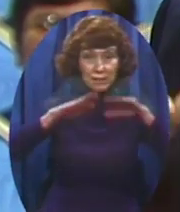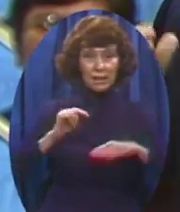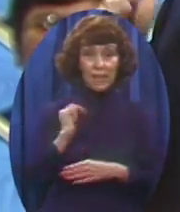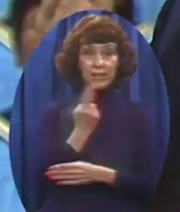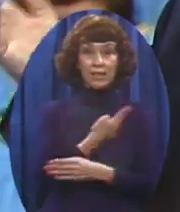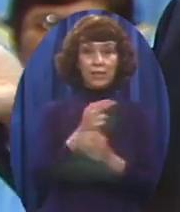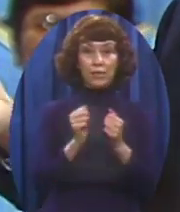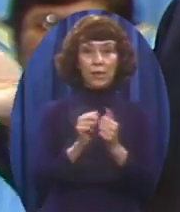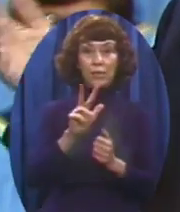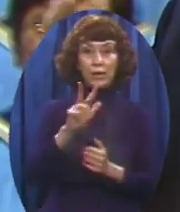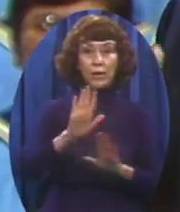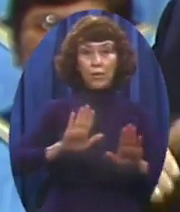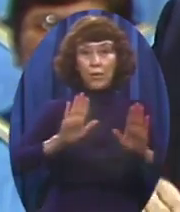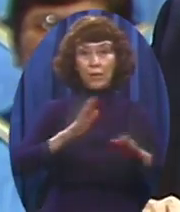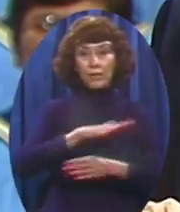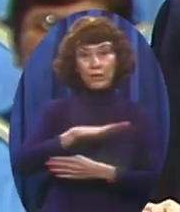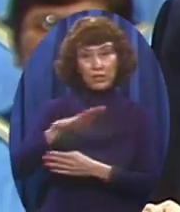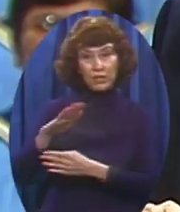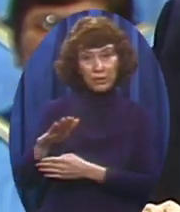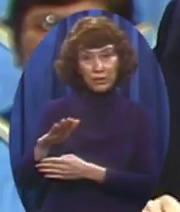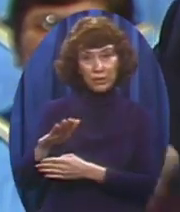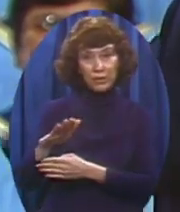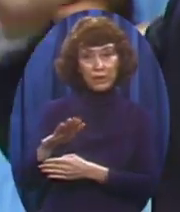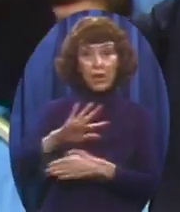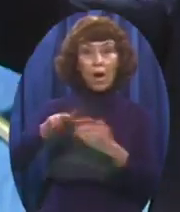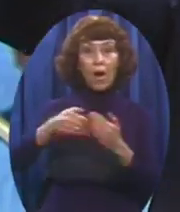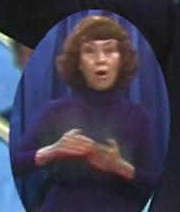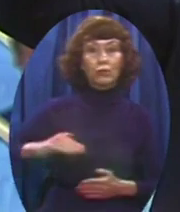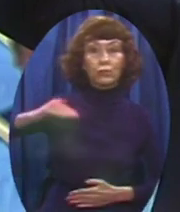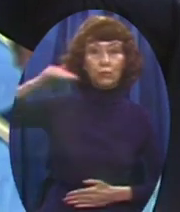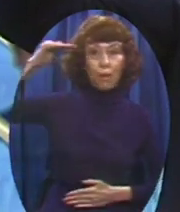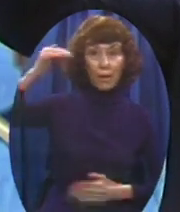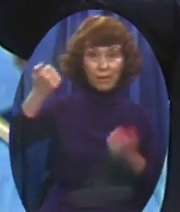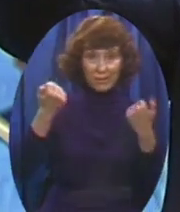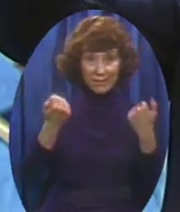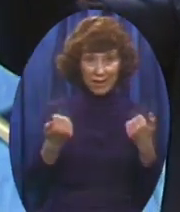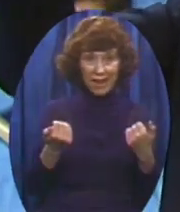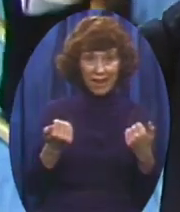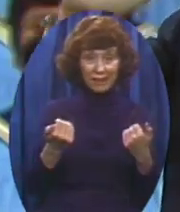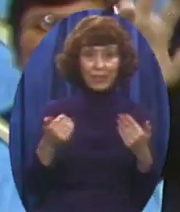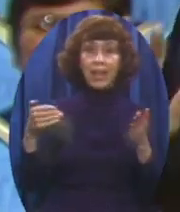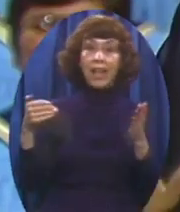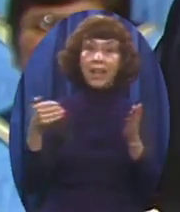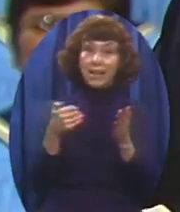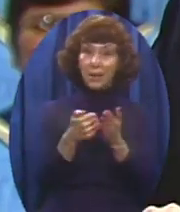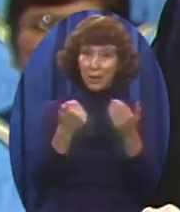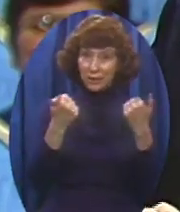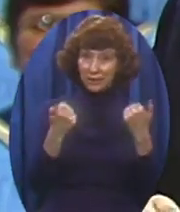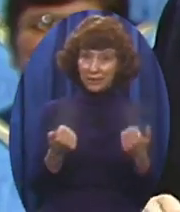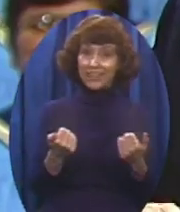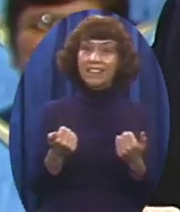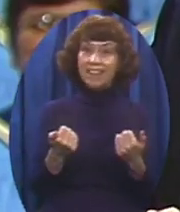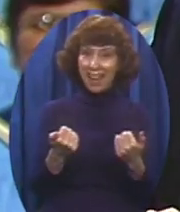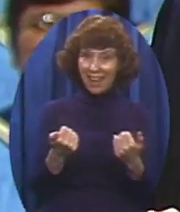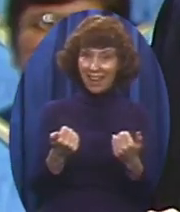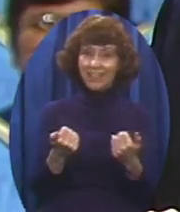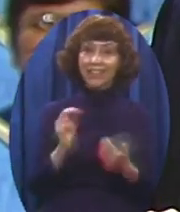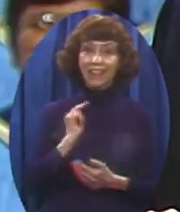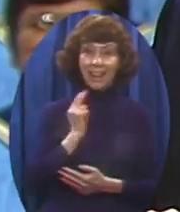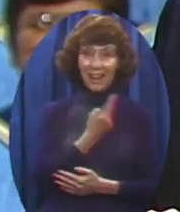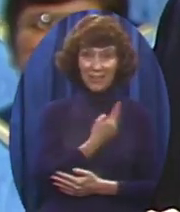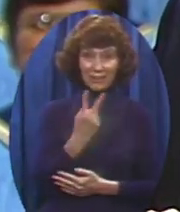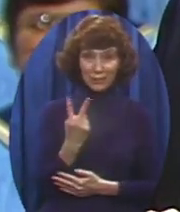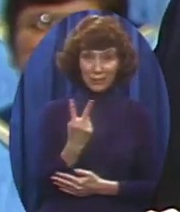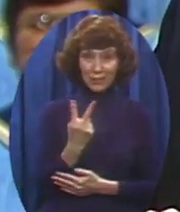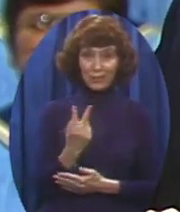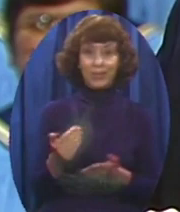we're very close to being back where we started. Any of you know what I'm talking about? You know, just us. But anyhow, it's a little while